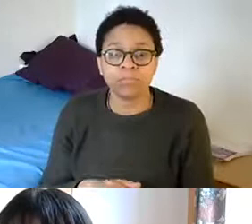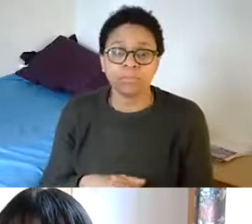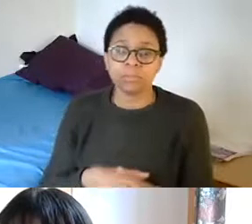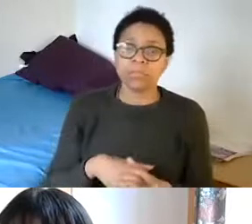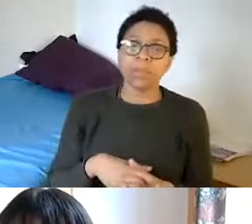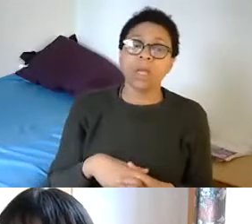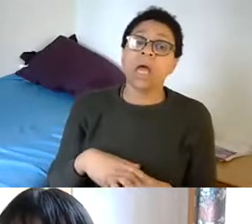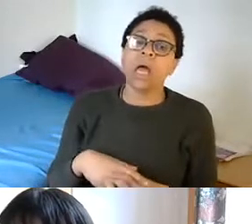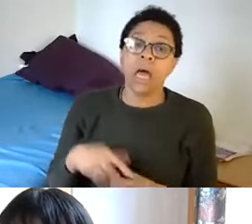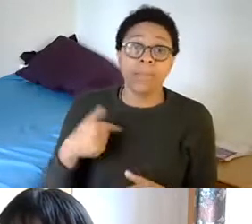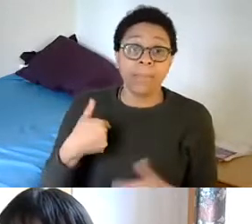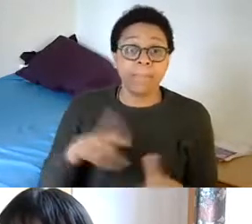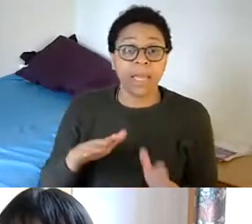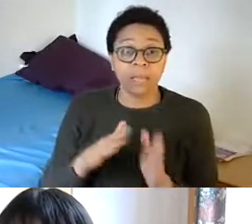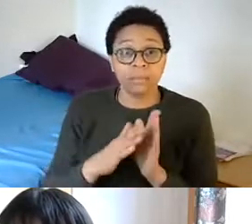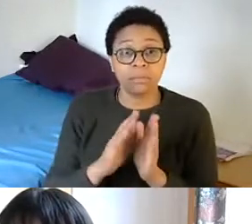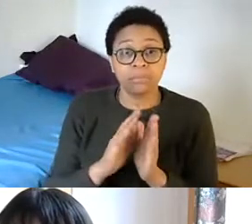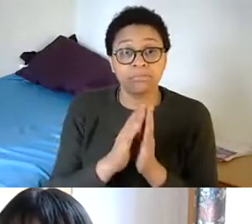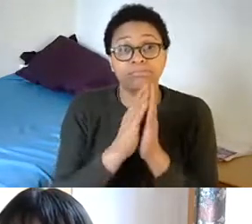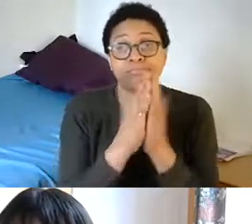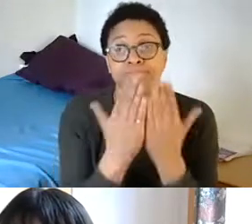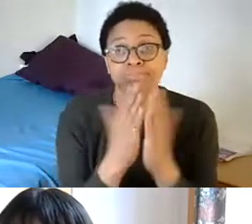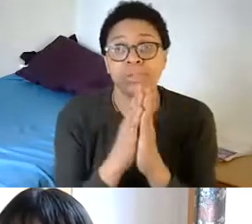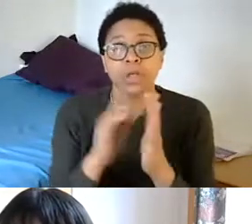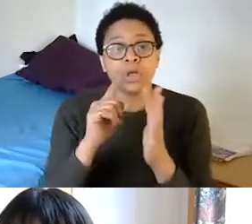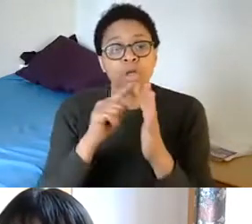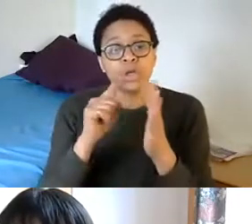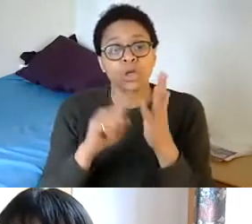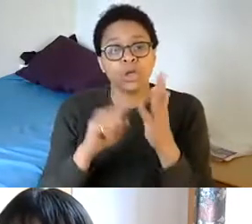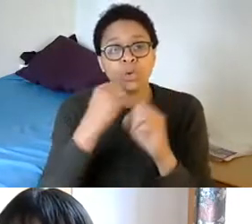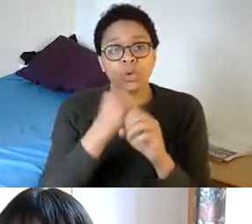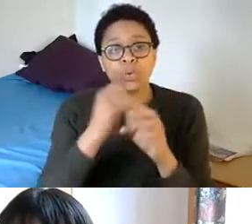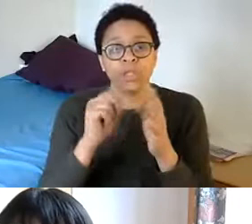up is by Eugene